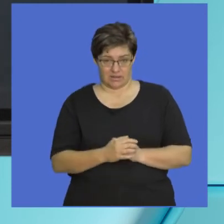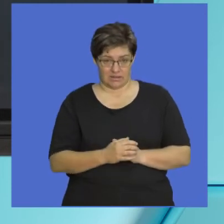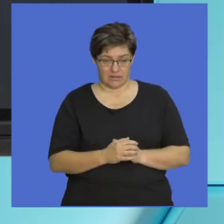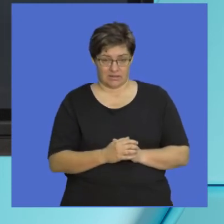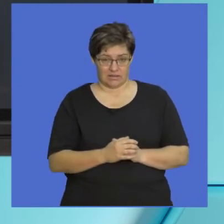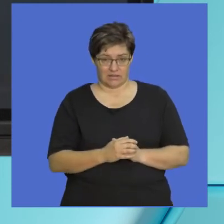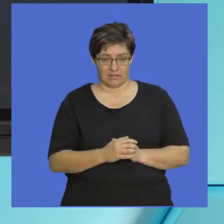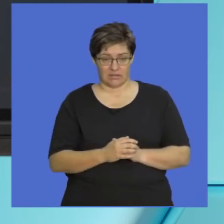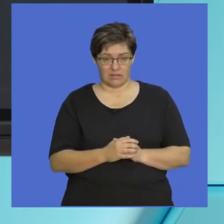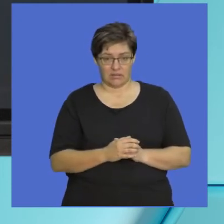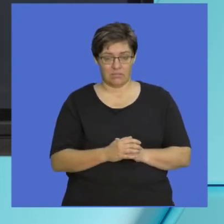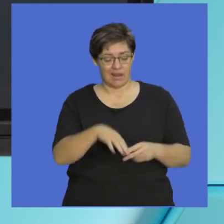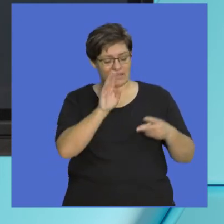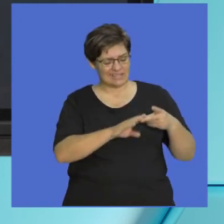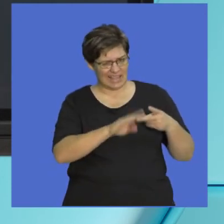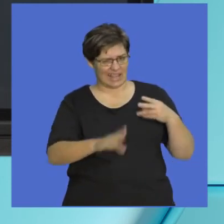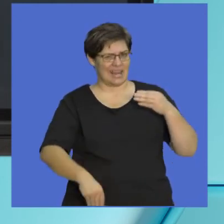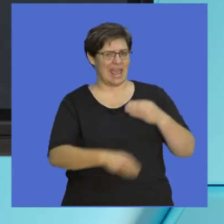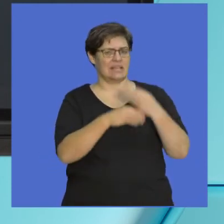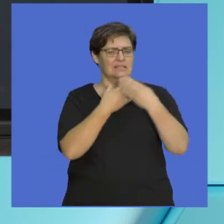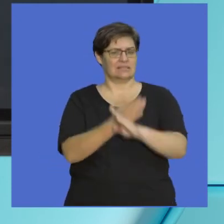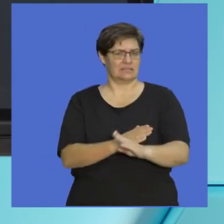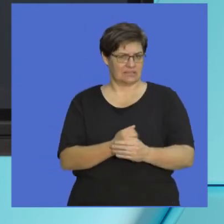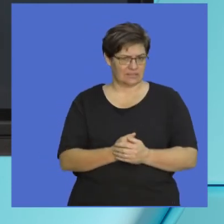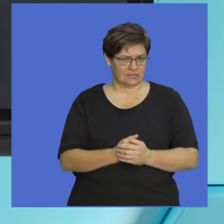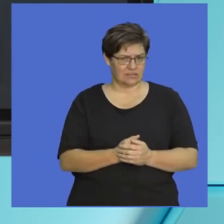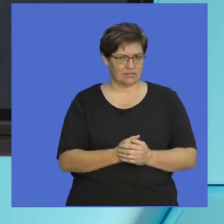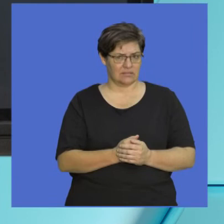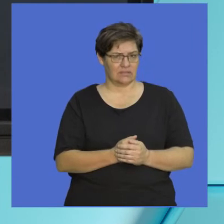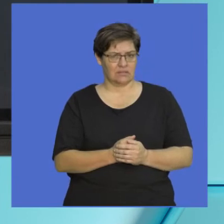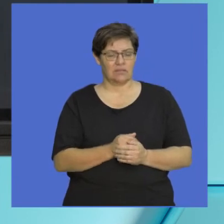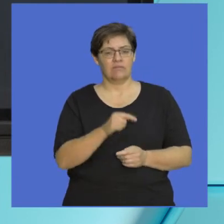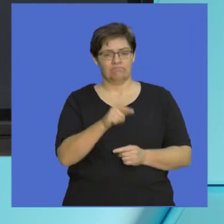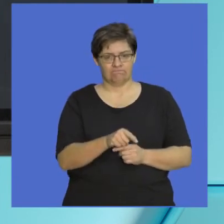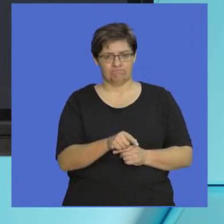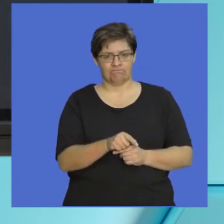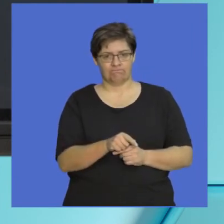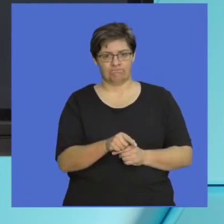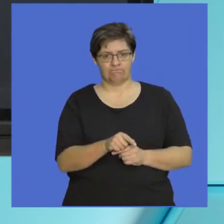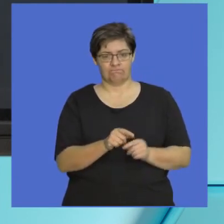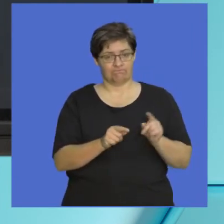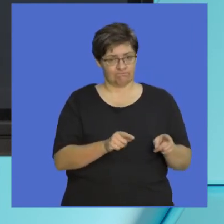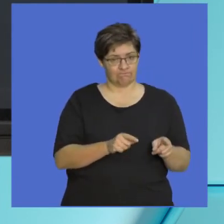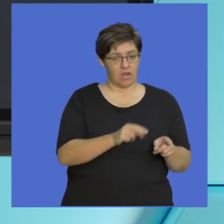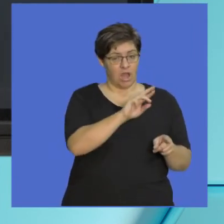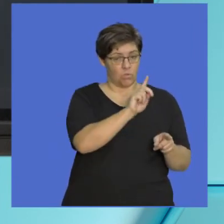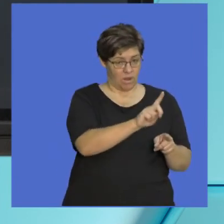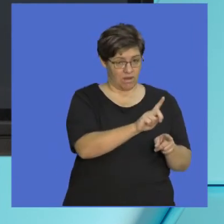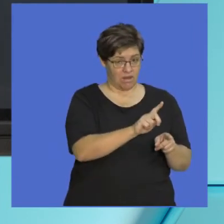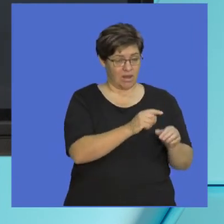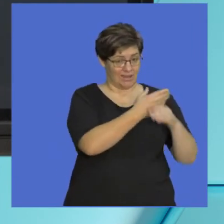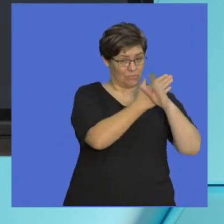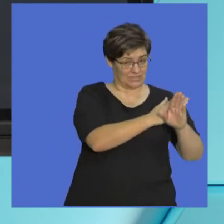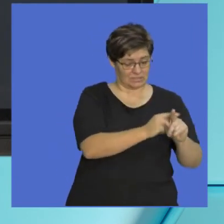we want to add a second resistor. However, the second resistor is actually half the resistance of R1.